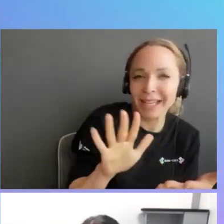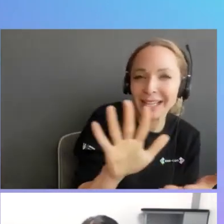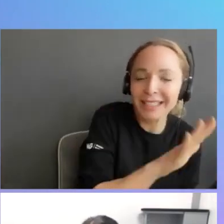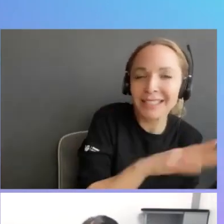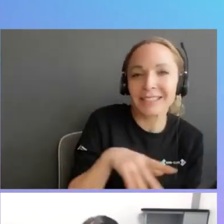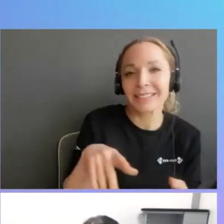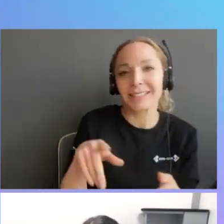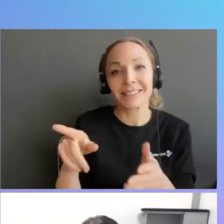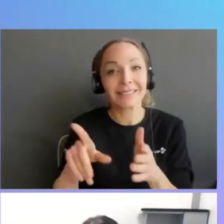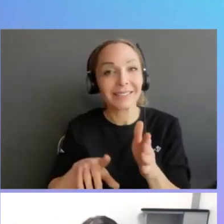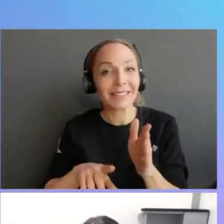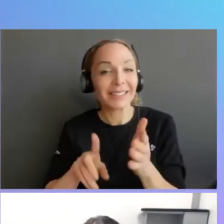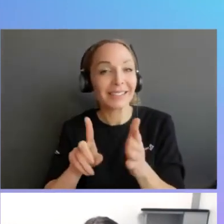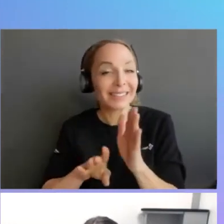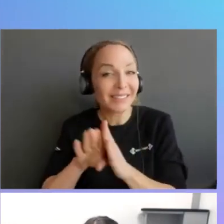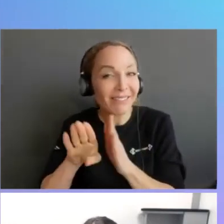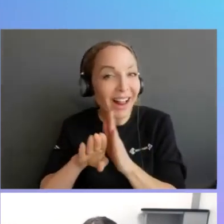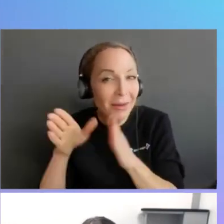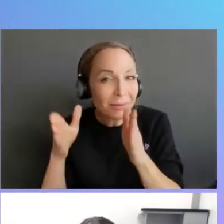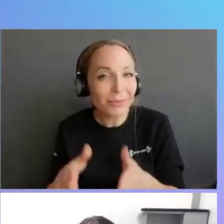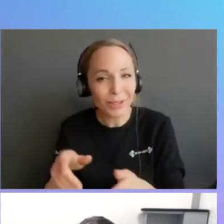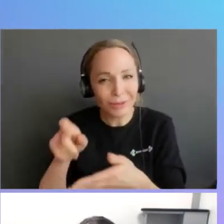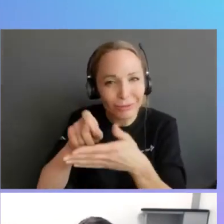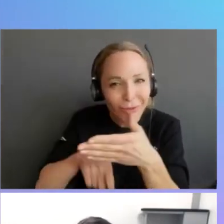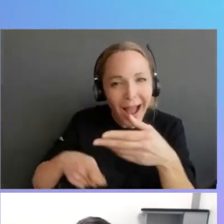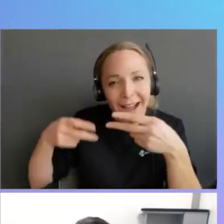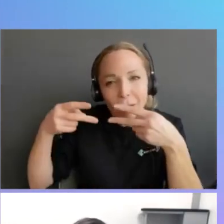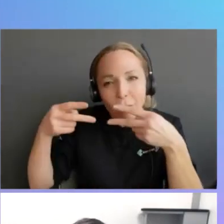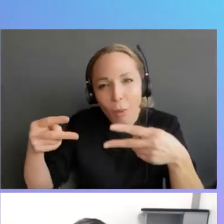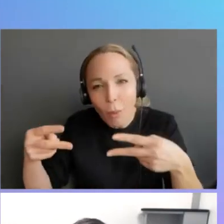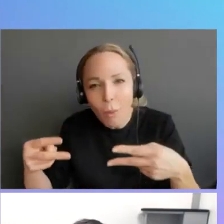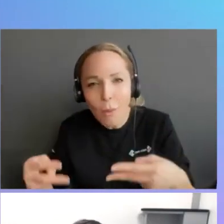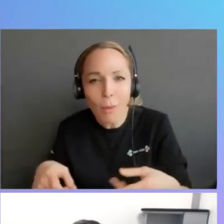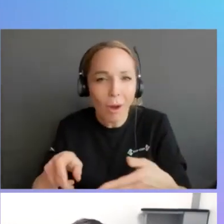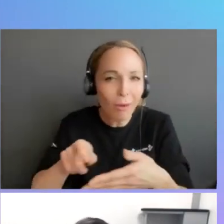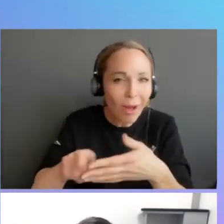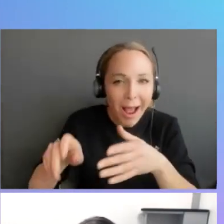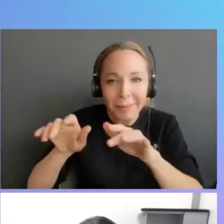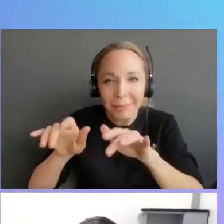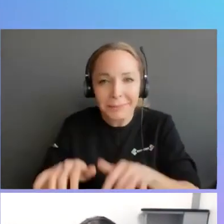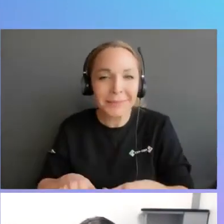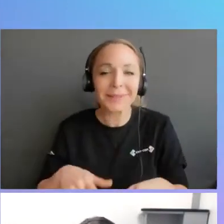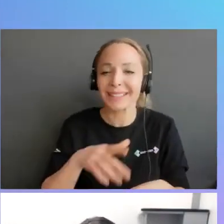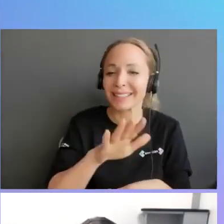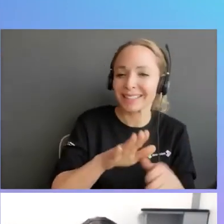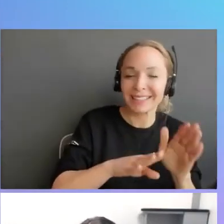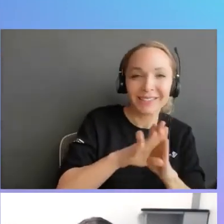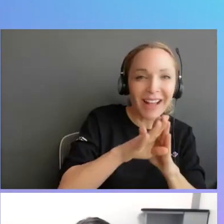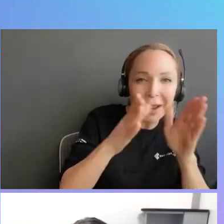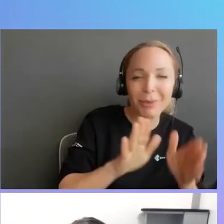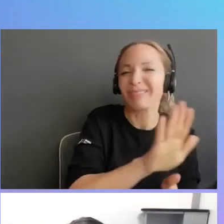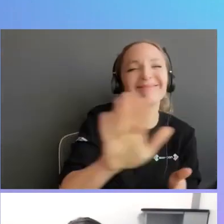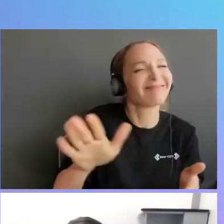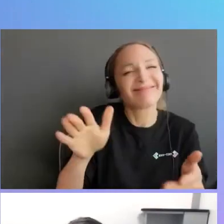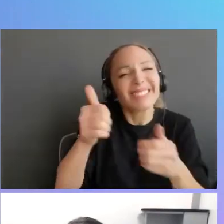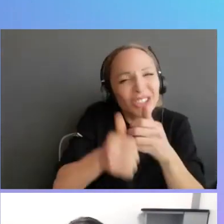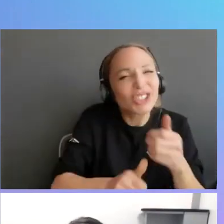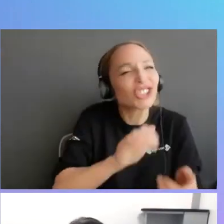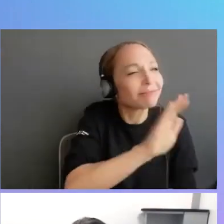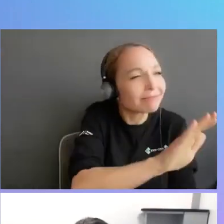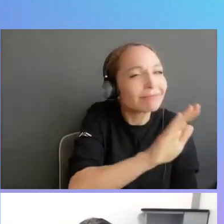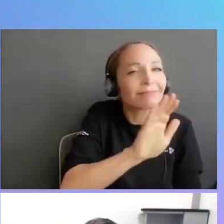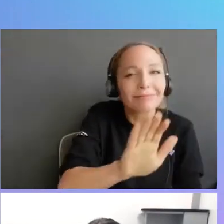against everything that we've written down and make sure that it's going the way we want it to go. Accessibility can be added to that